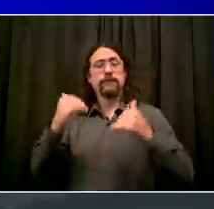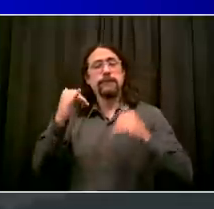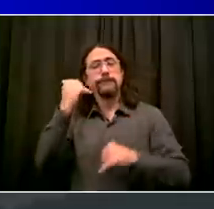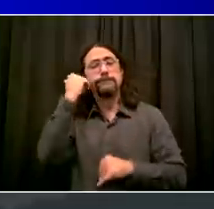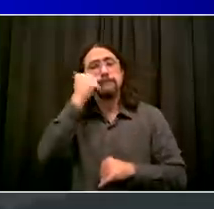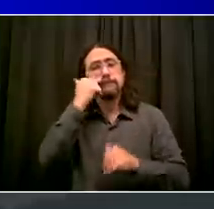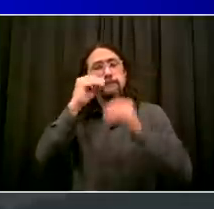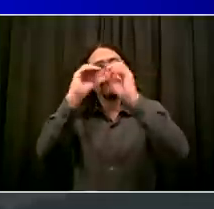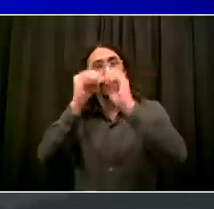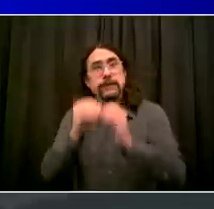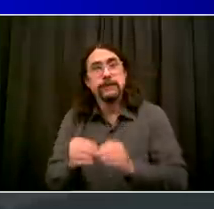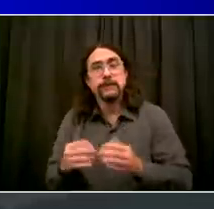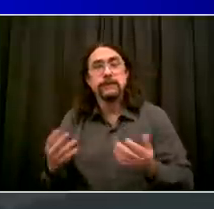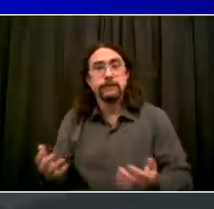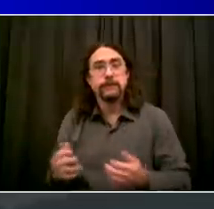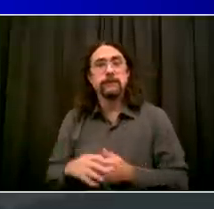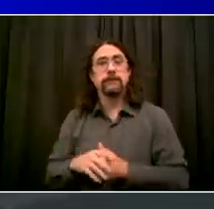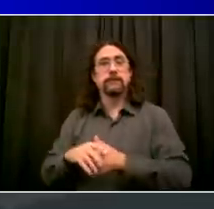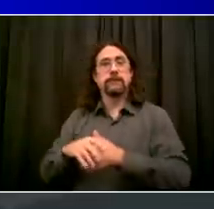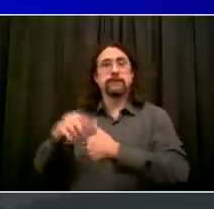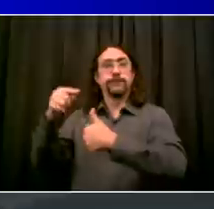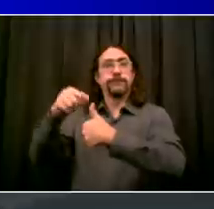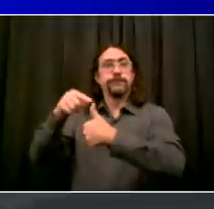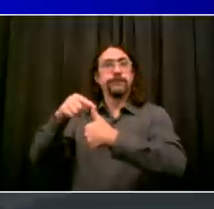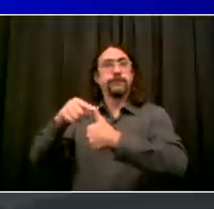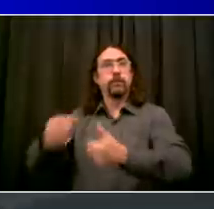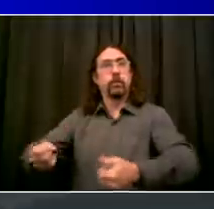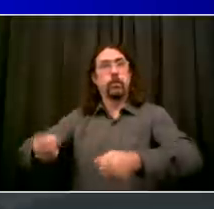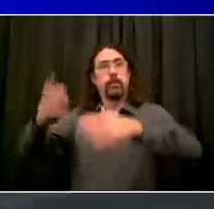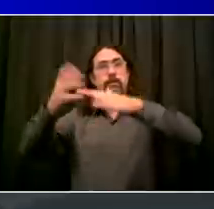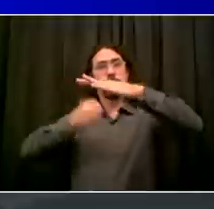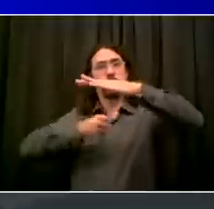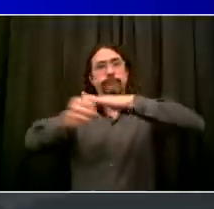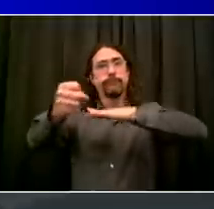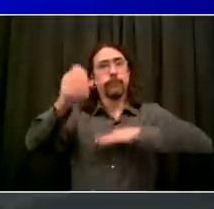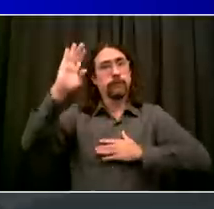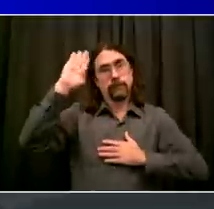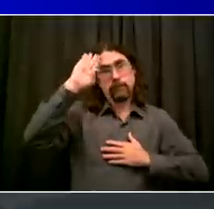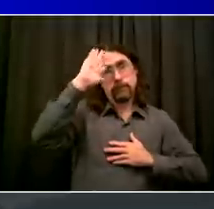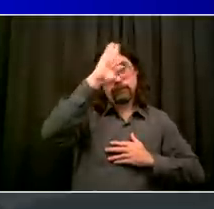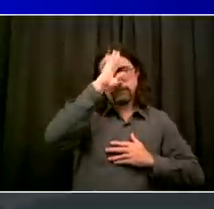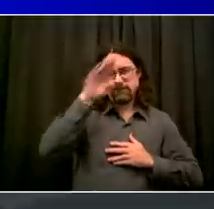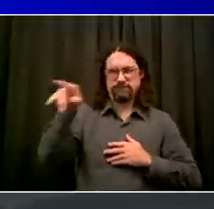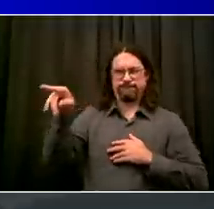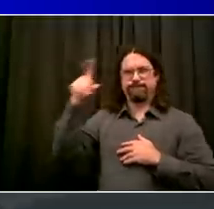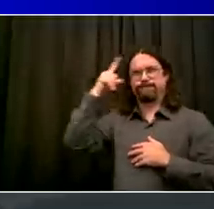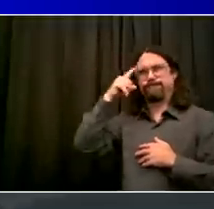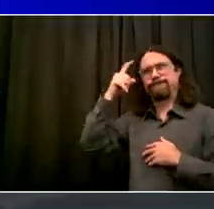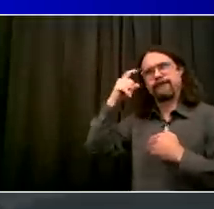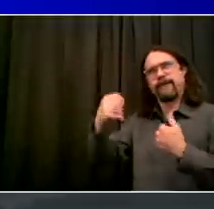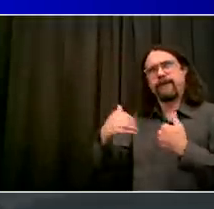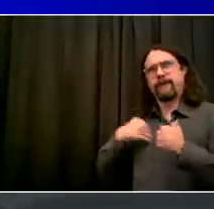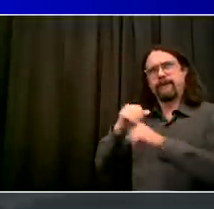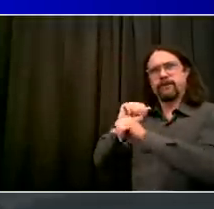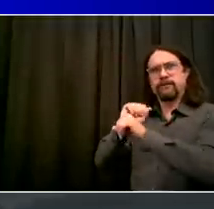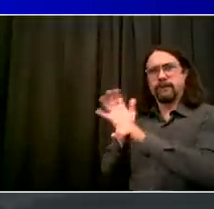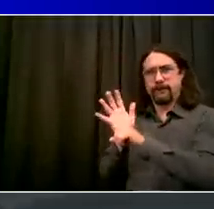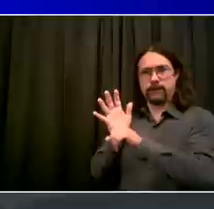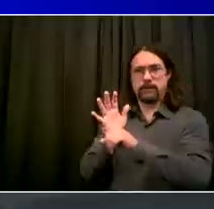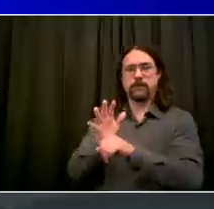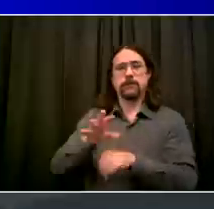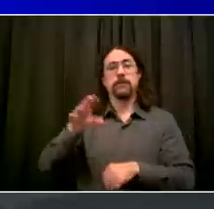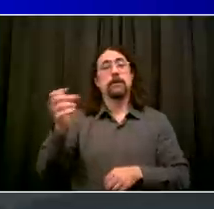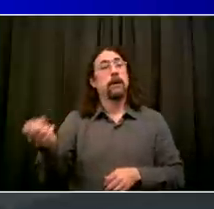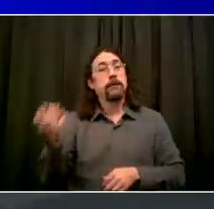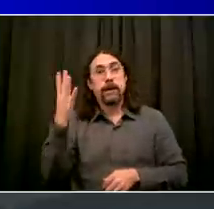admitted to New York City hospitals for suspected COVID-19. Threshold is 200 patients. Today's report is 70, with a confirmed positivity rate